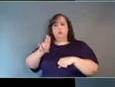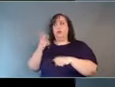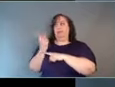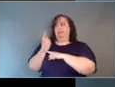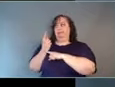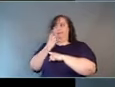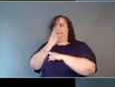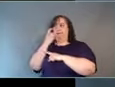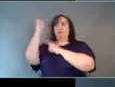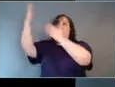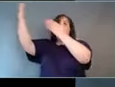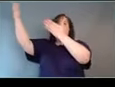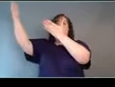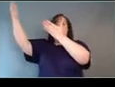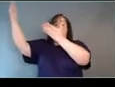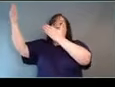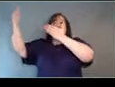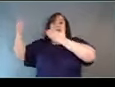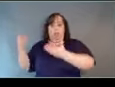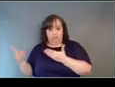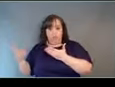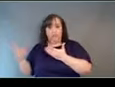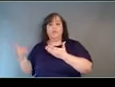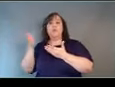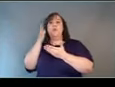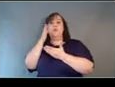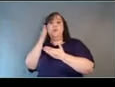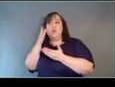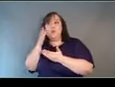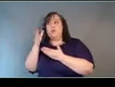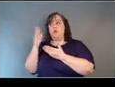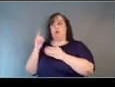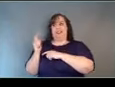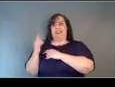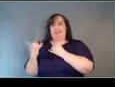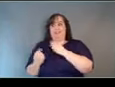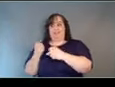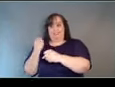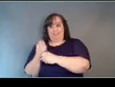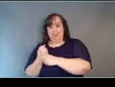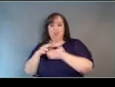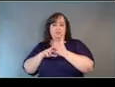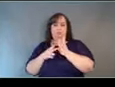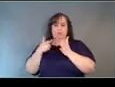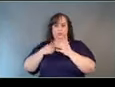laboratories are preparing for that really exciting delivery later this year.